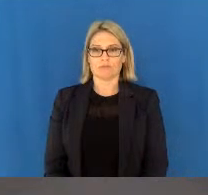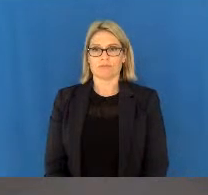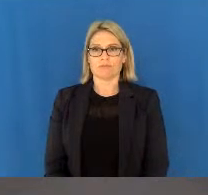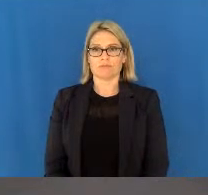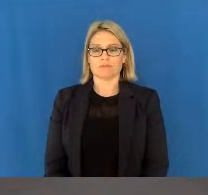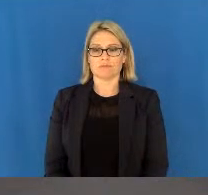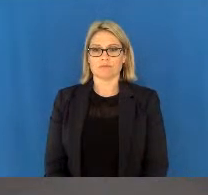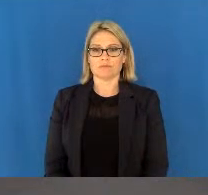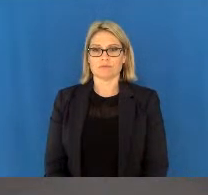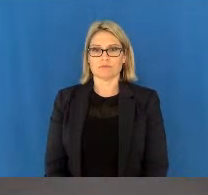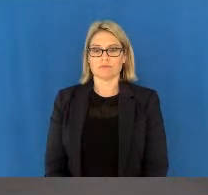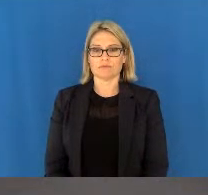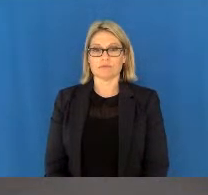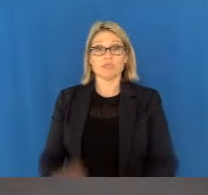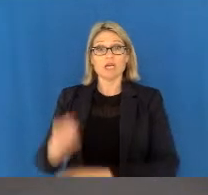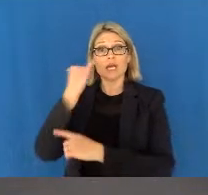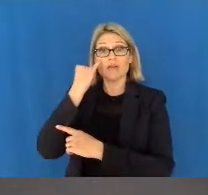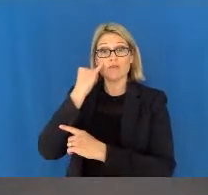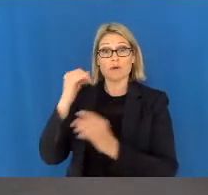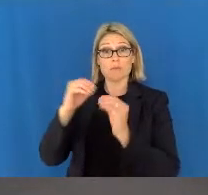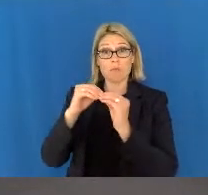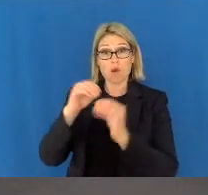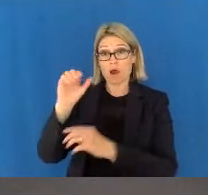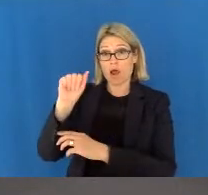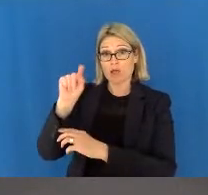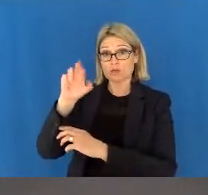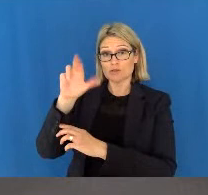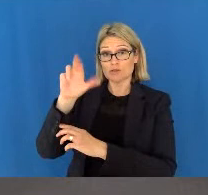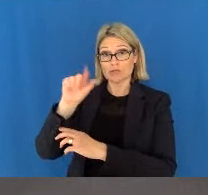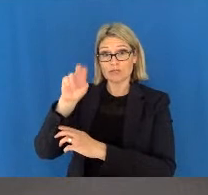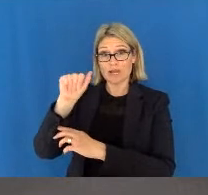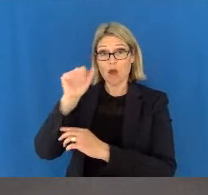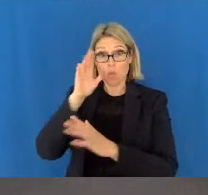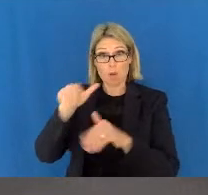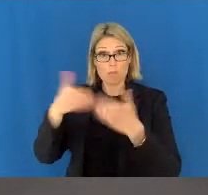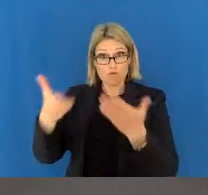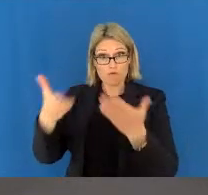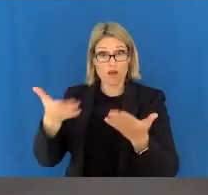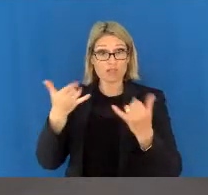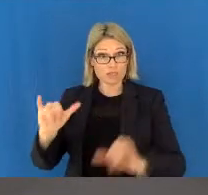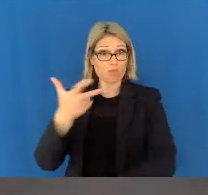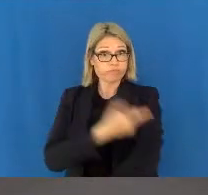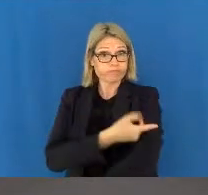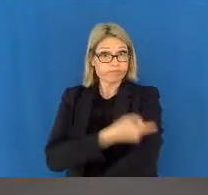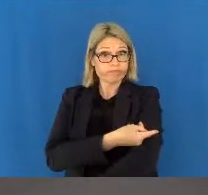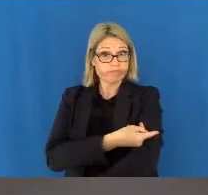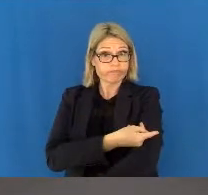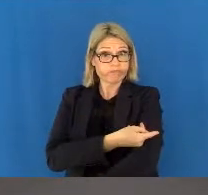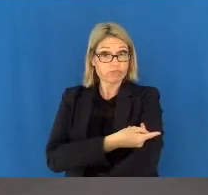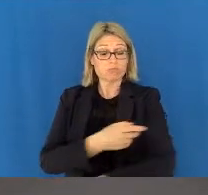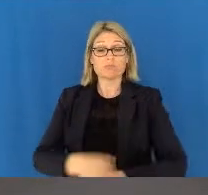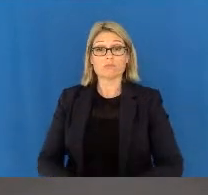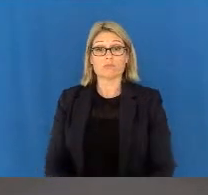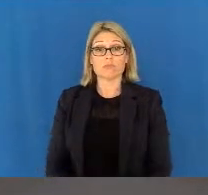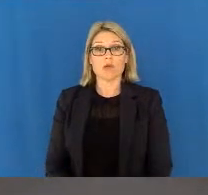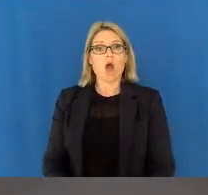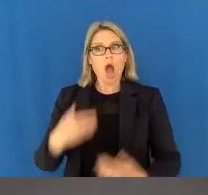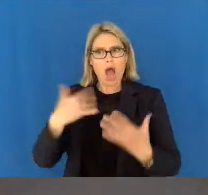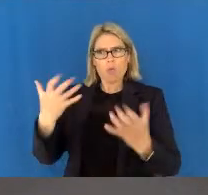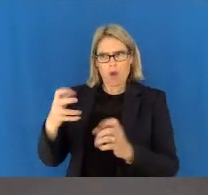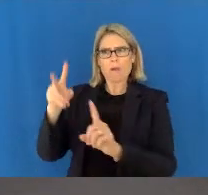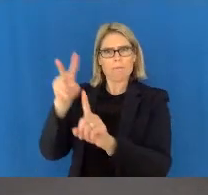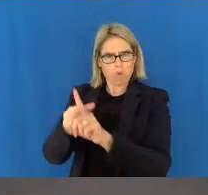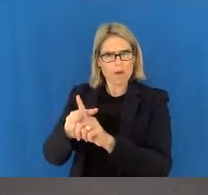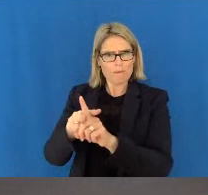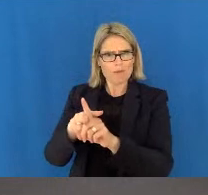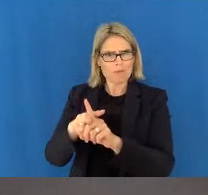Will more AstraZeneca vaccines will still be offered in New Brunswick? I want to make an appointment, but I can't find